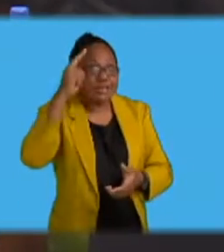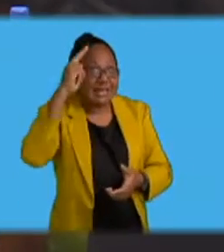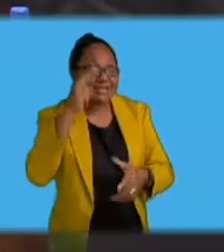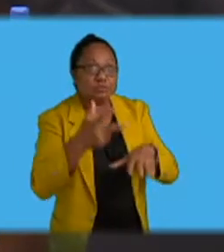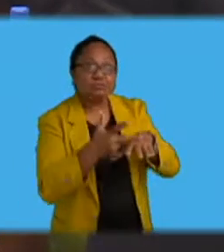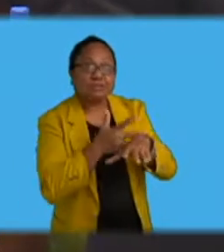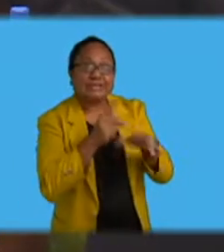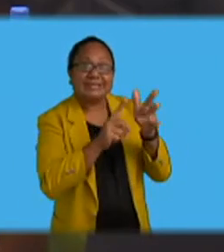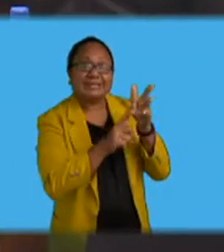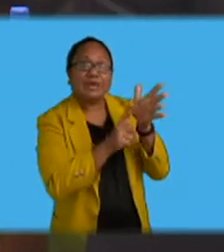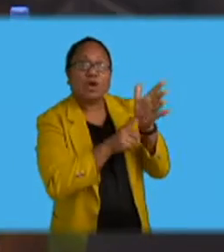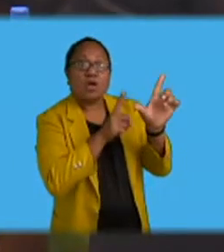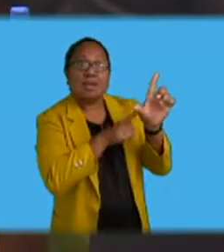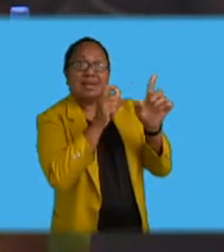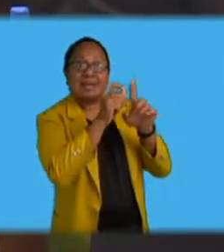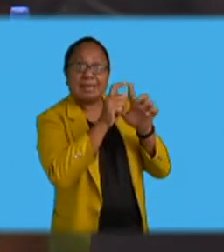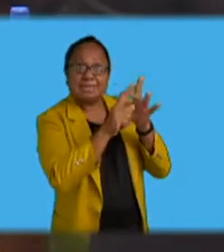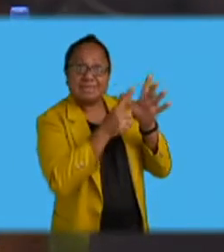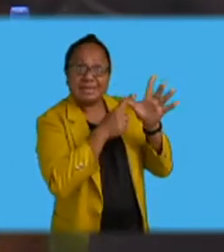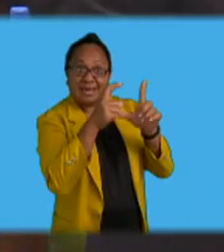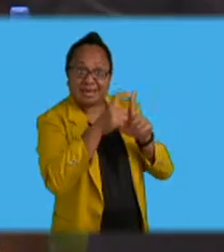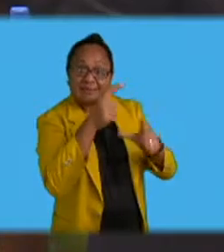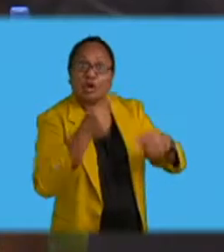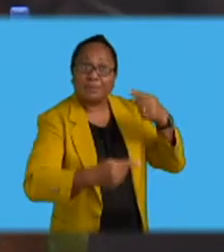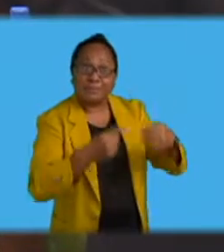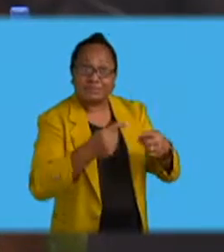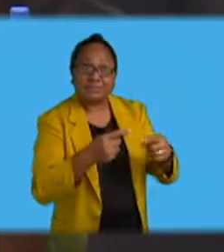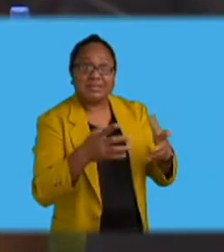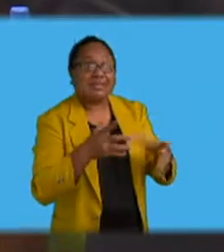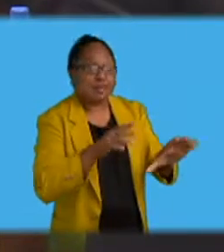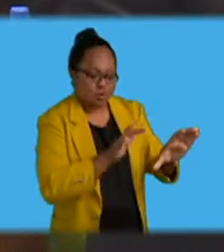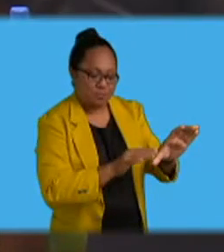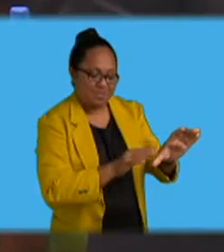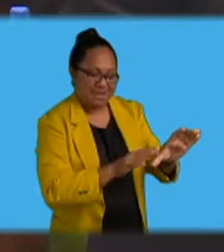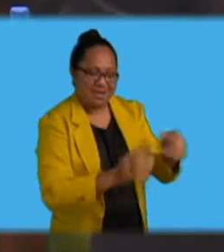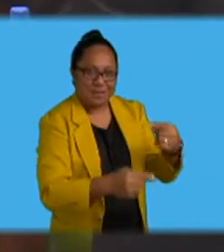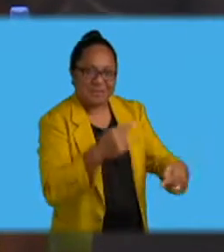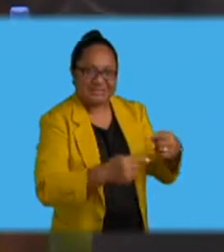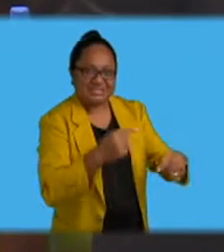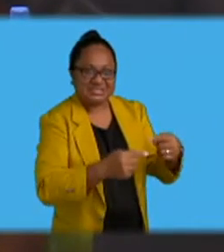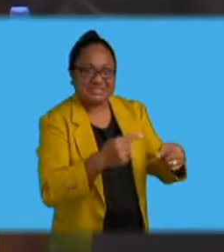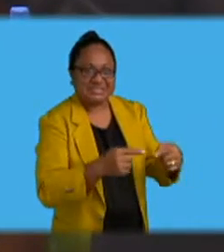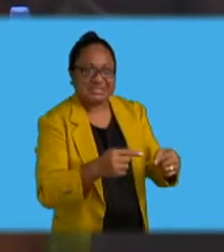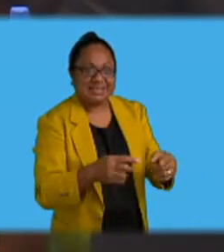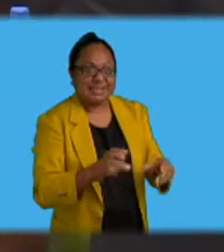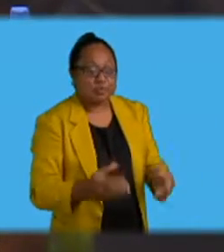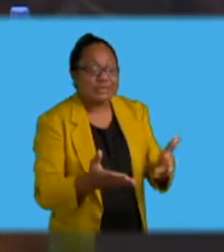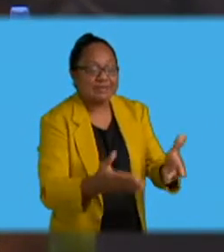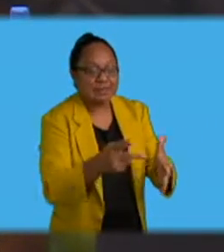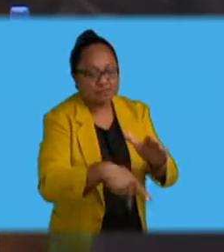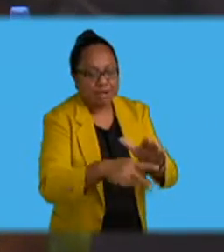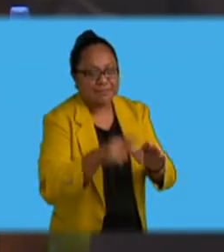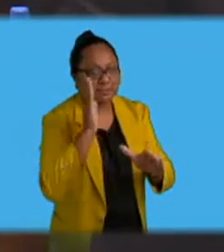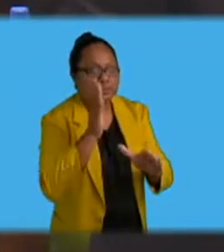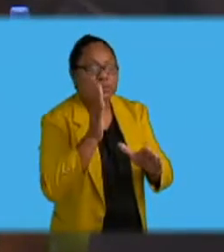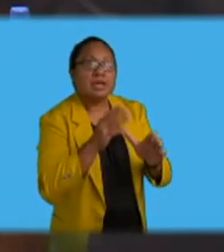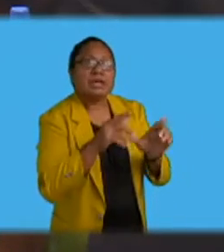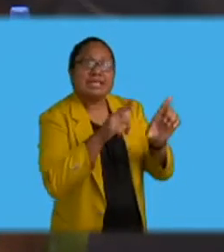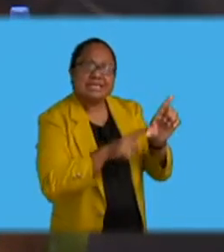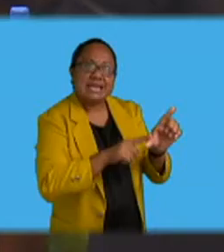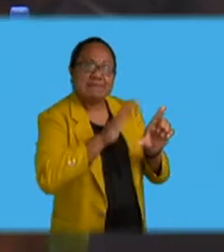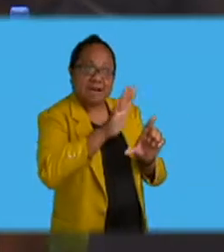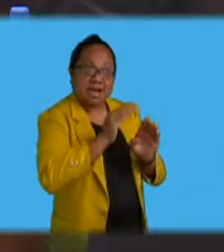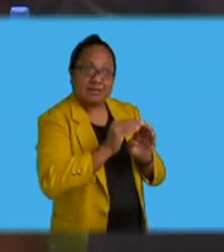Olympiad competition is an online competition that was open to primary school students from years 5